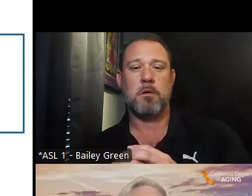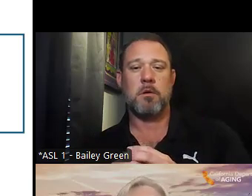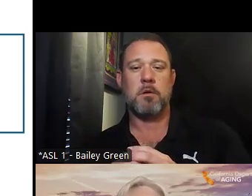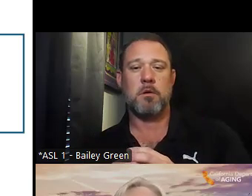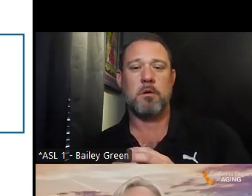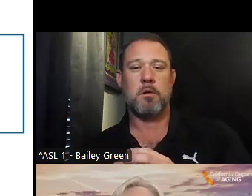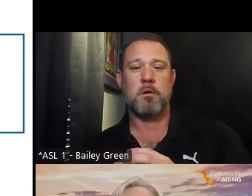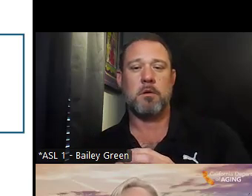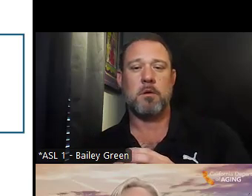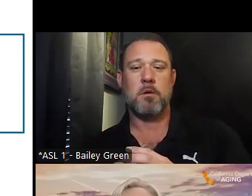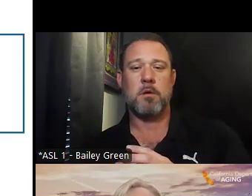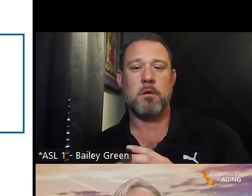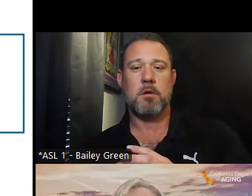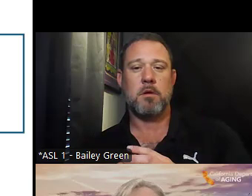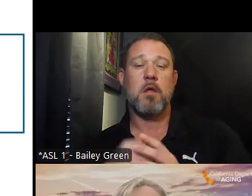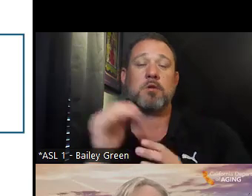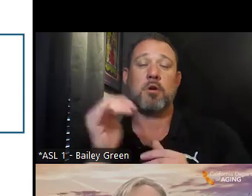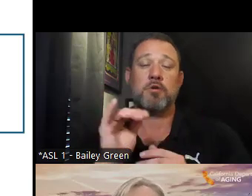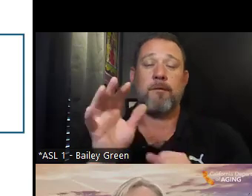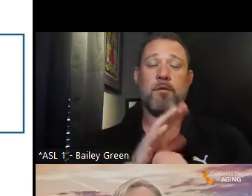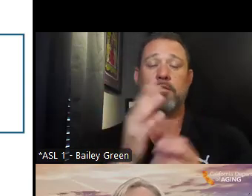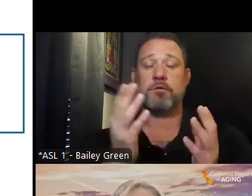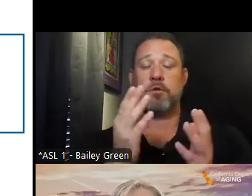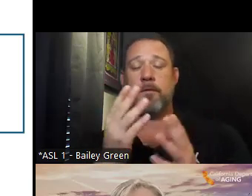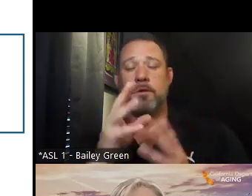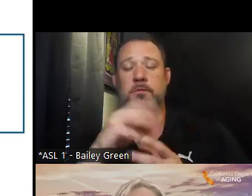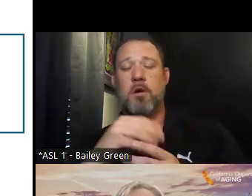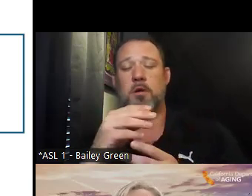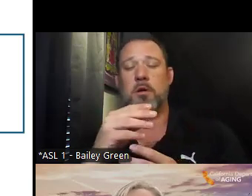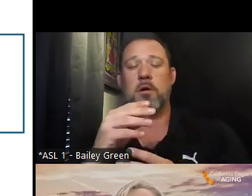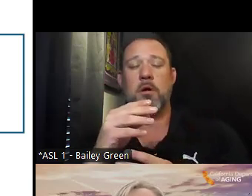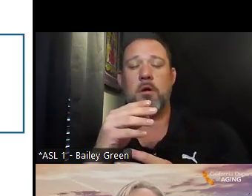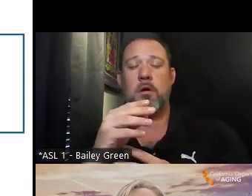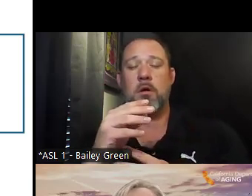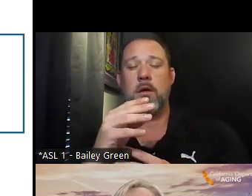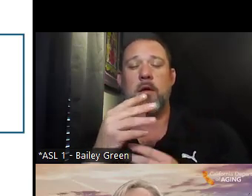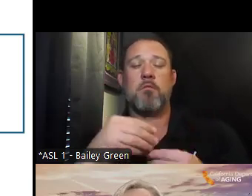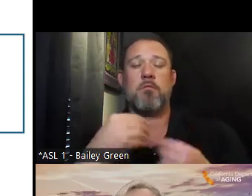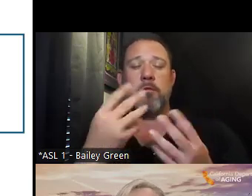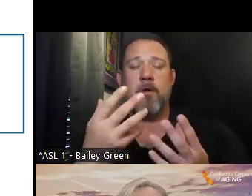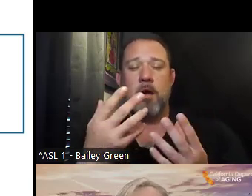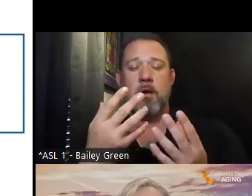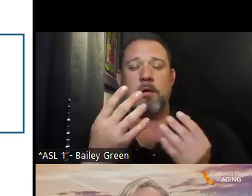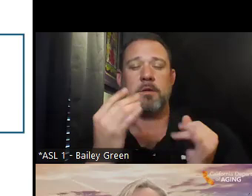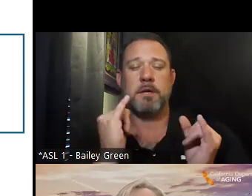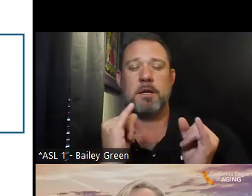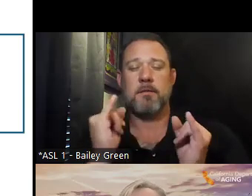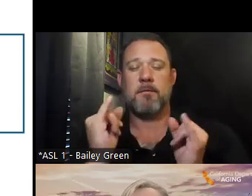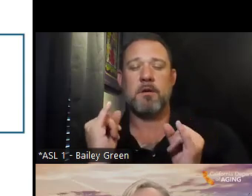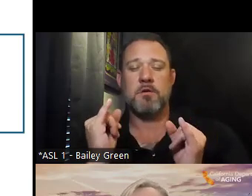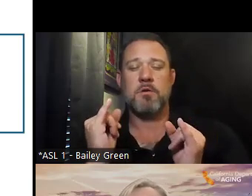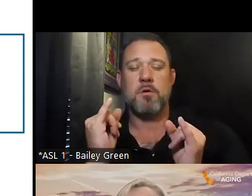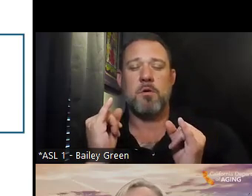So there's also the full services partnership piece of the funding. It provides